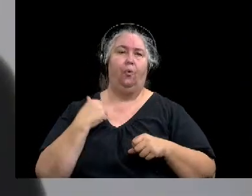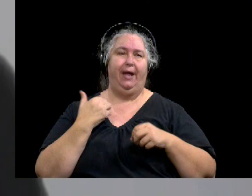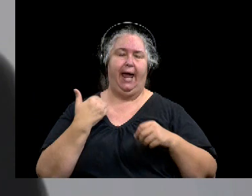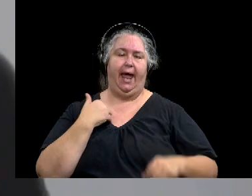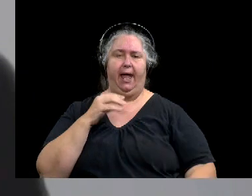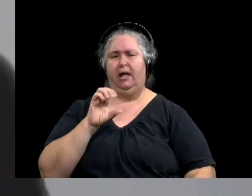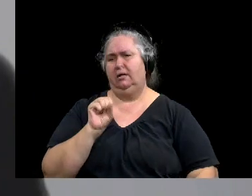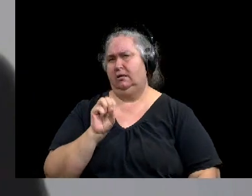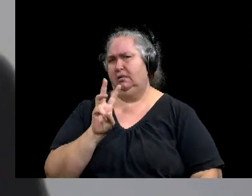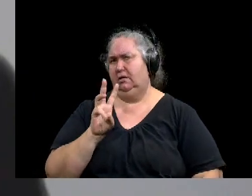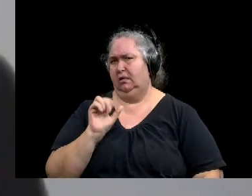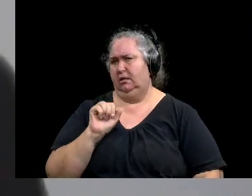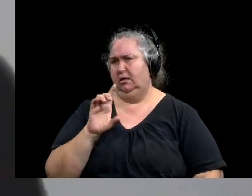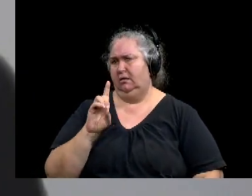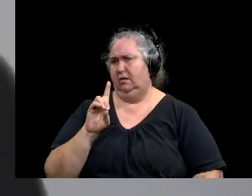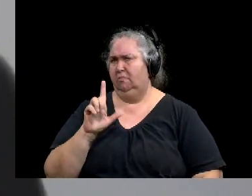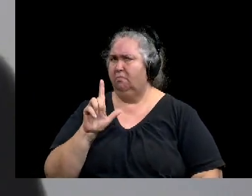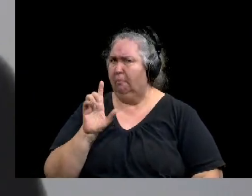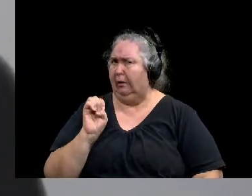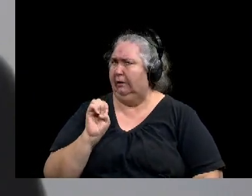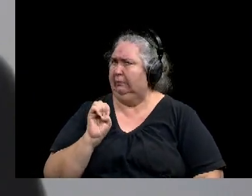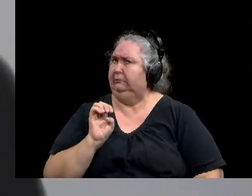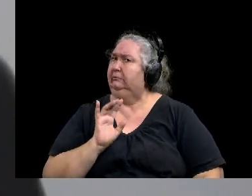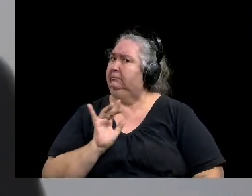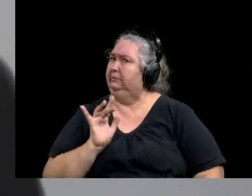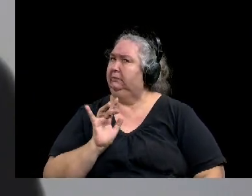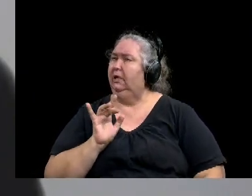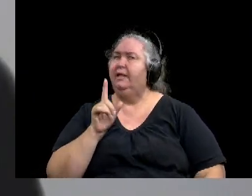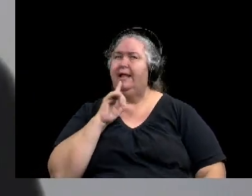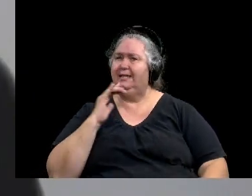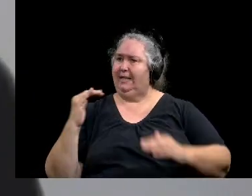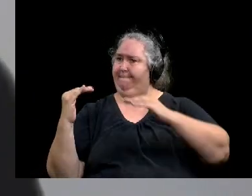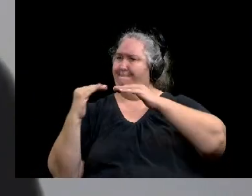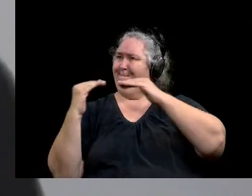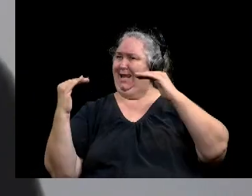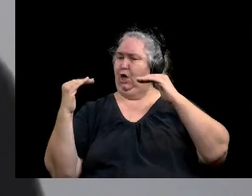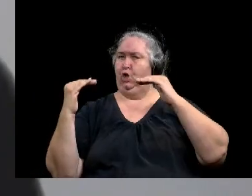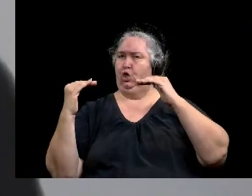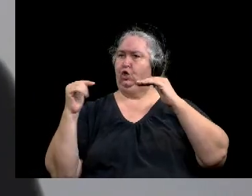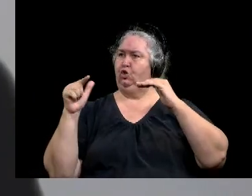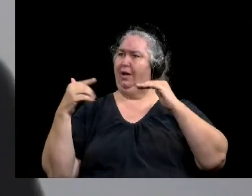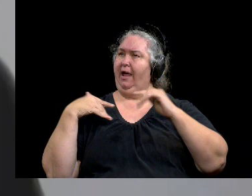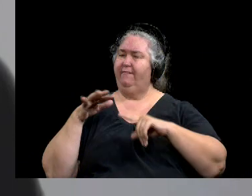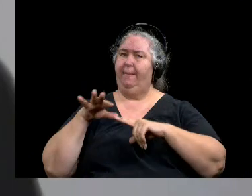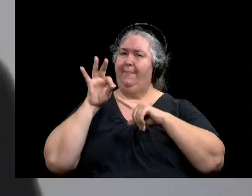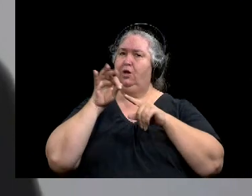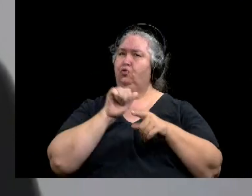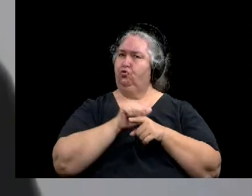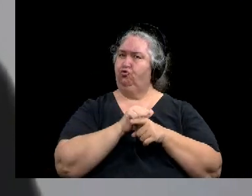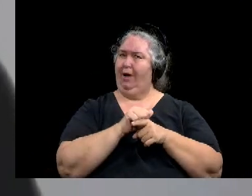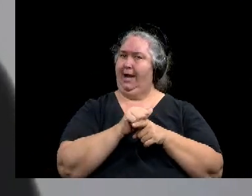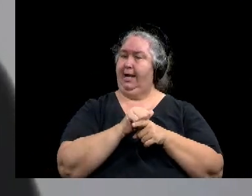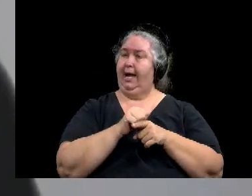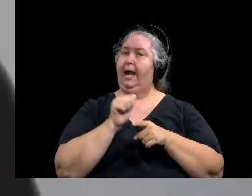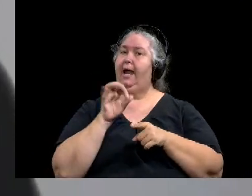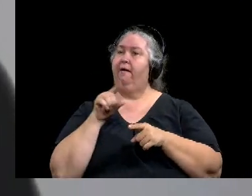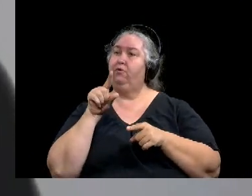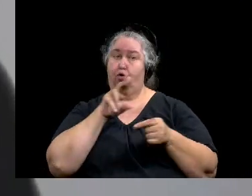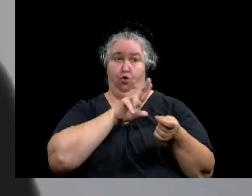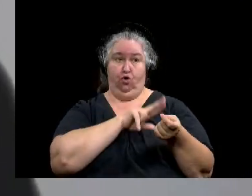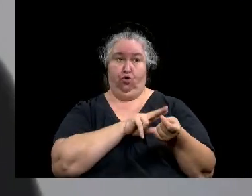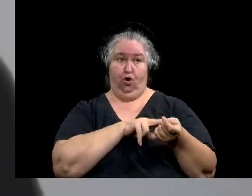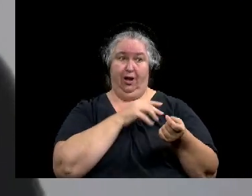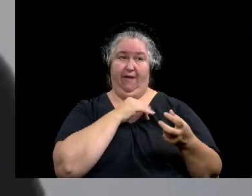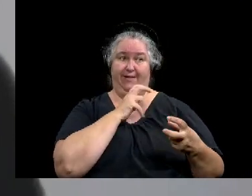Swaddle, which is peers who have special training. So if you're a nurse and you're having a